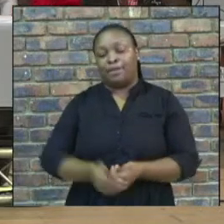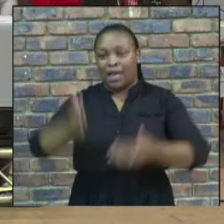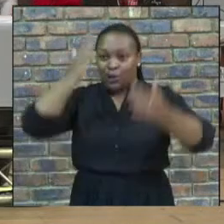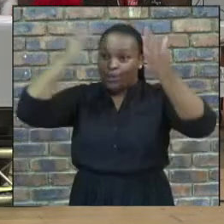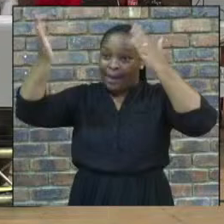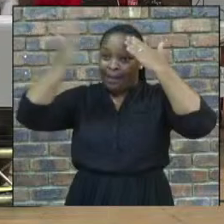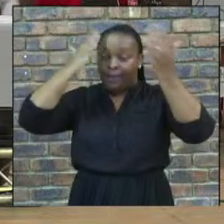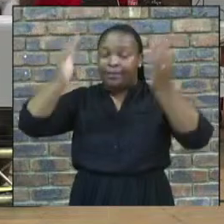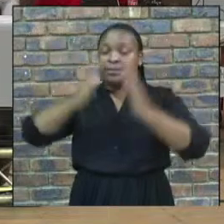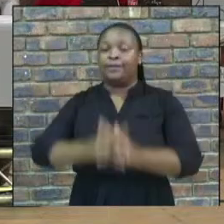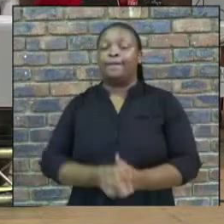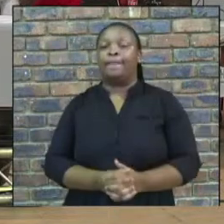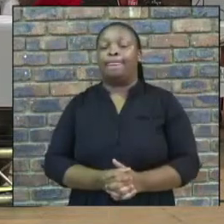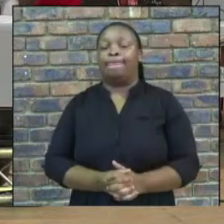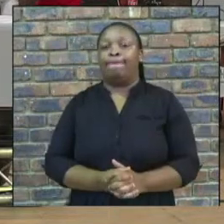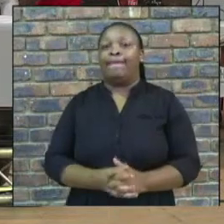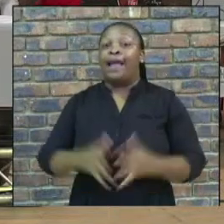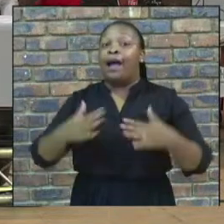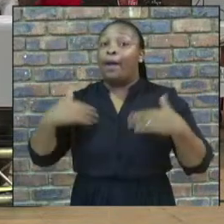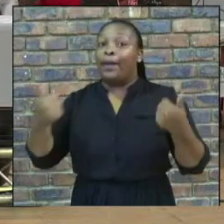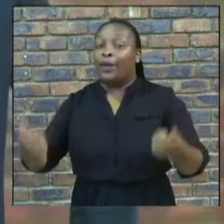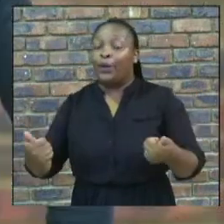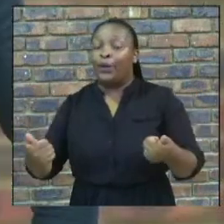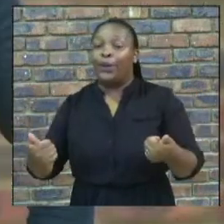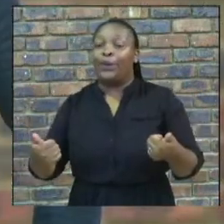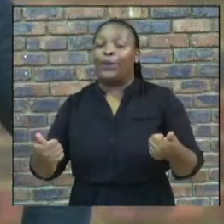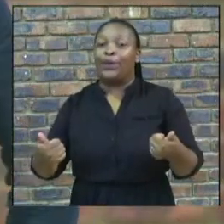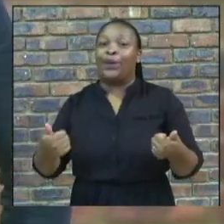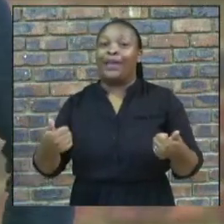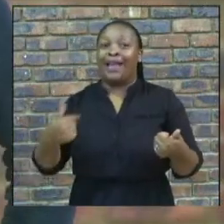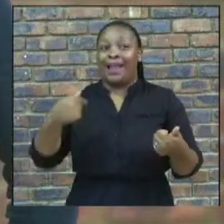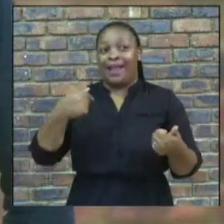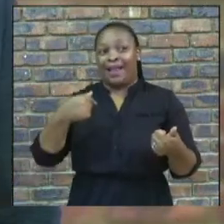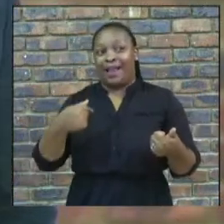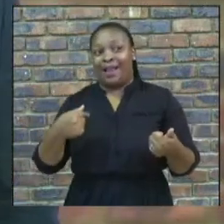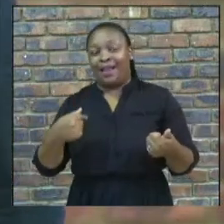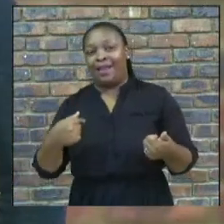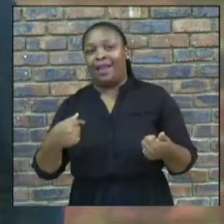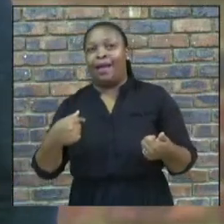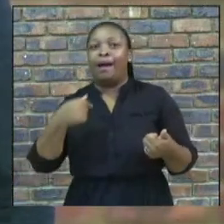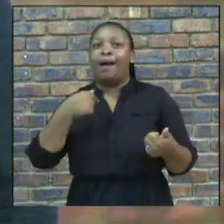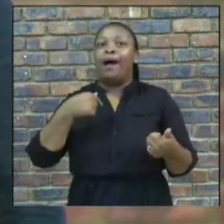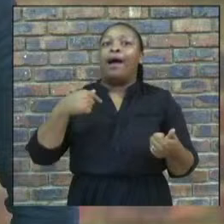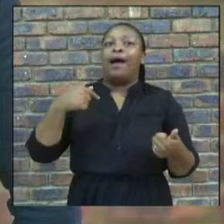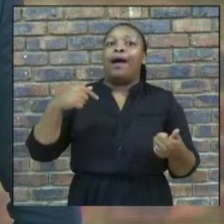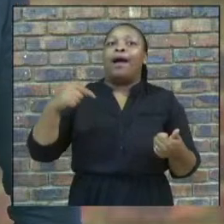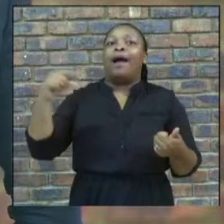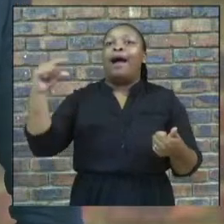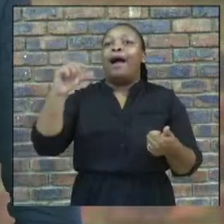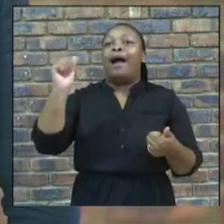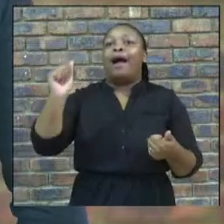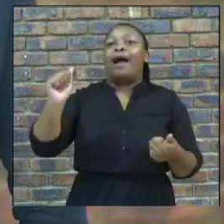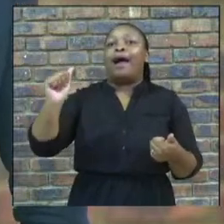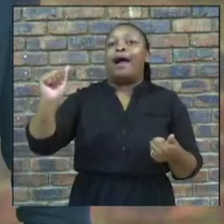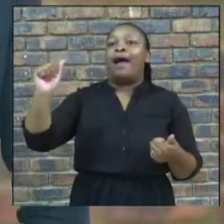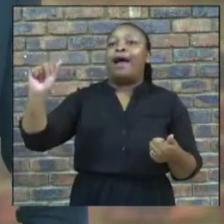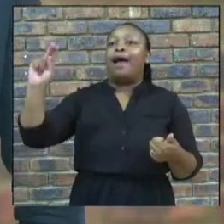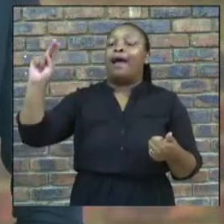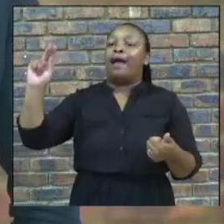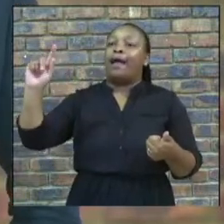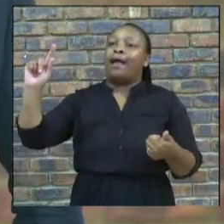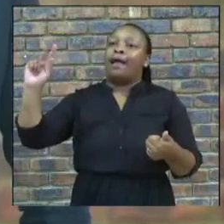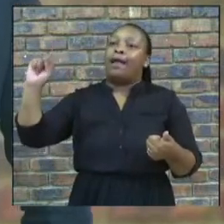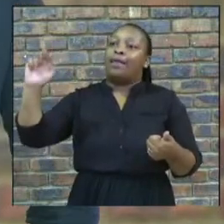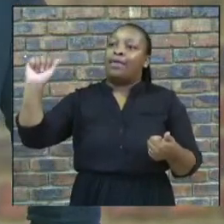Dumelang. Legai. Nakima Tupani Masha from the Gauteng Department of Economic